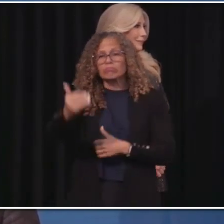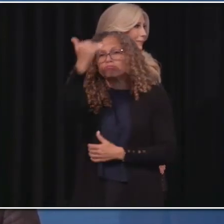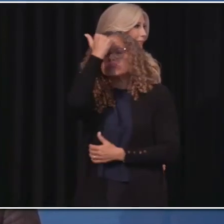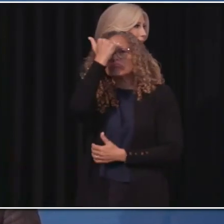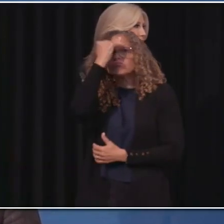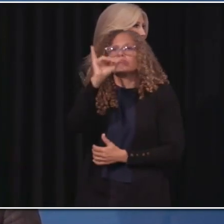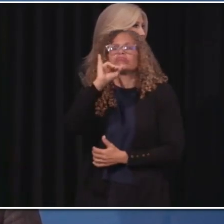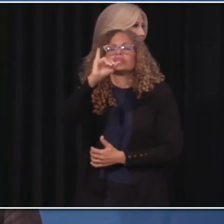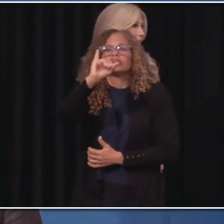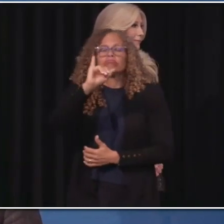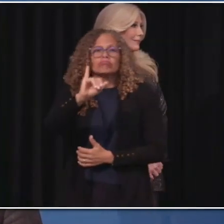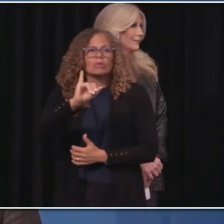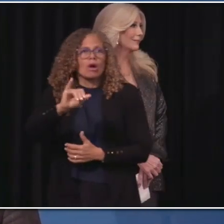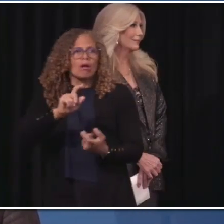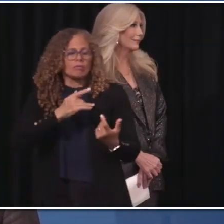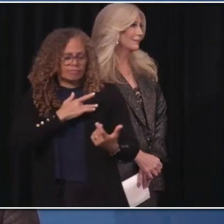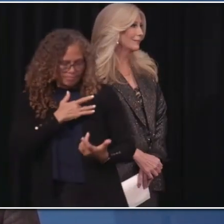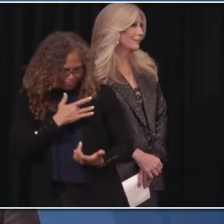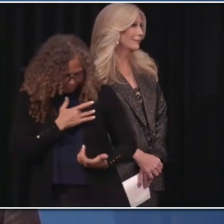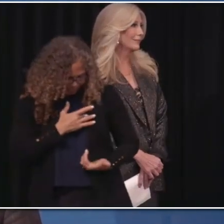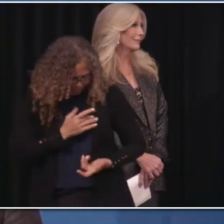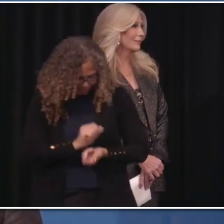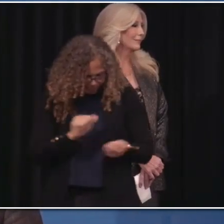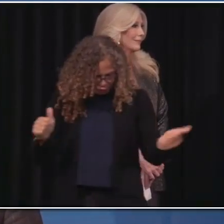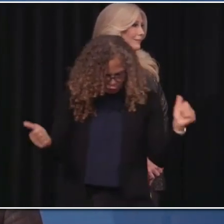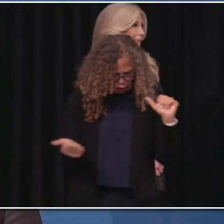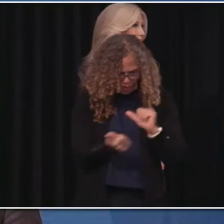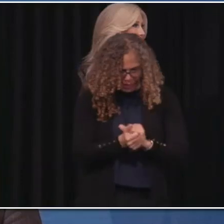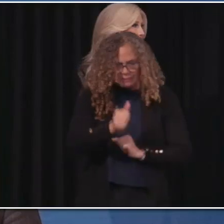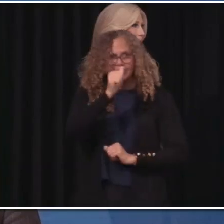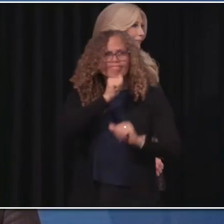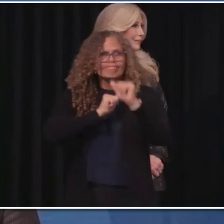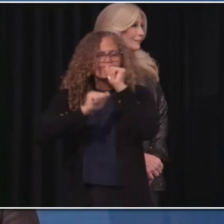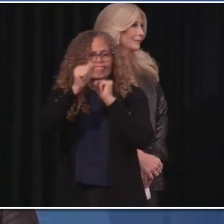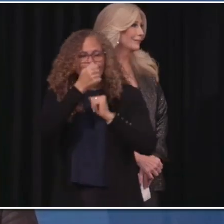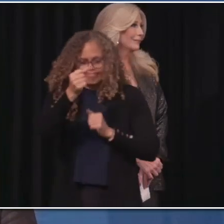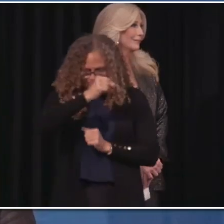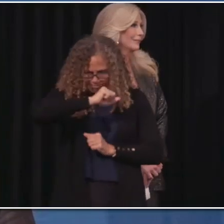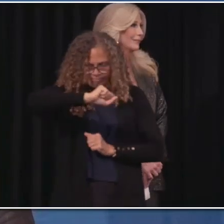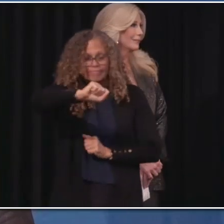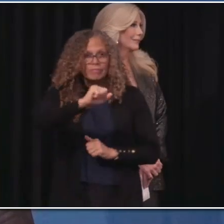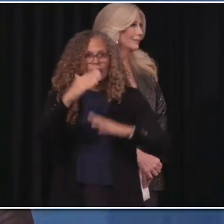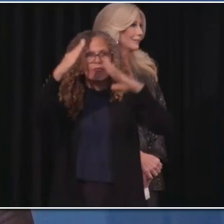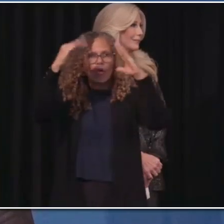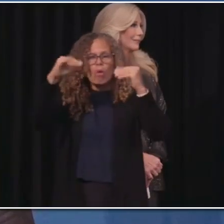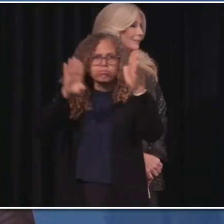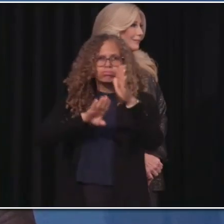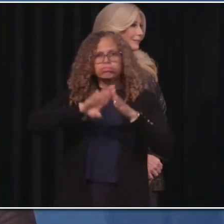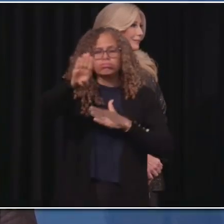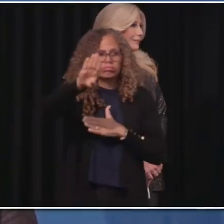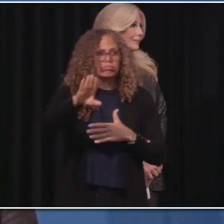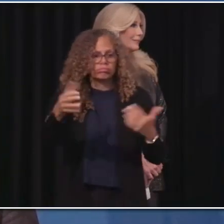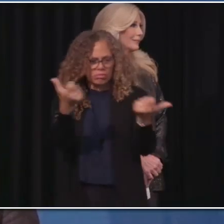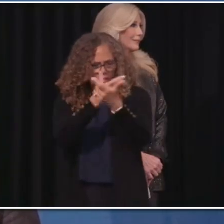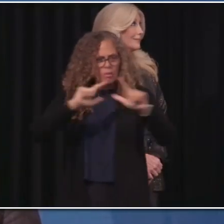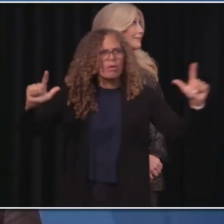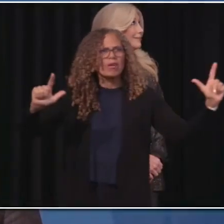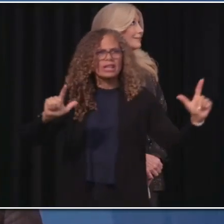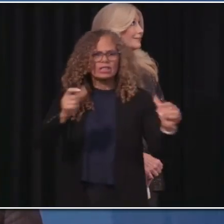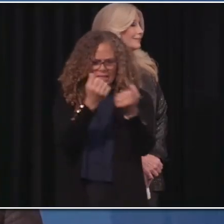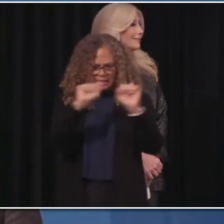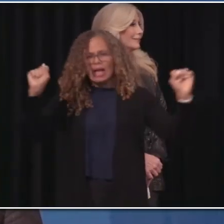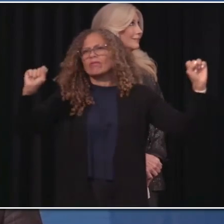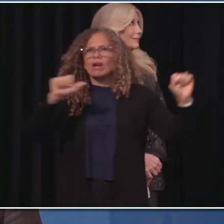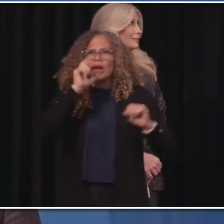awareness of renewal, resilience, and hope. They remind us that liberation and redemption are